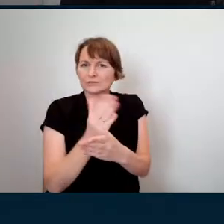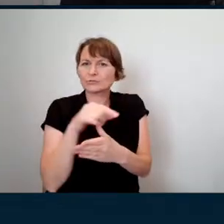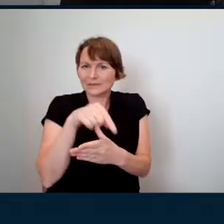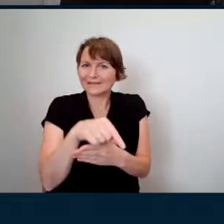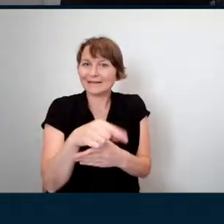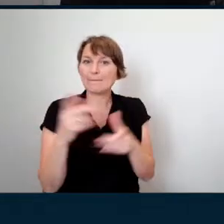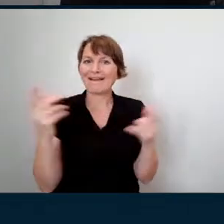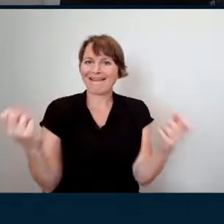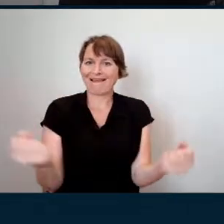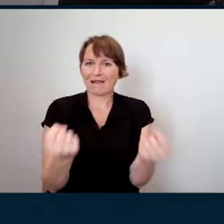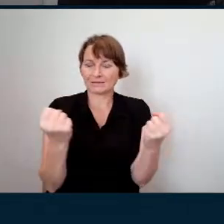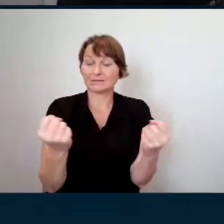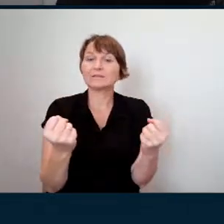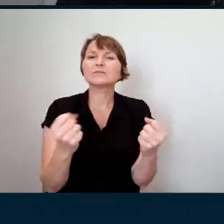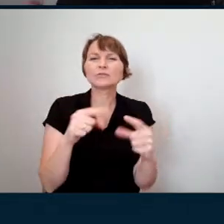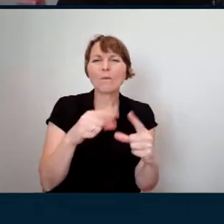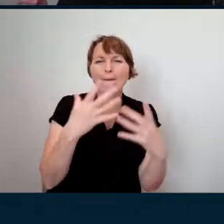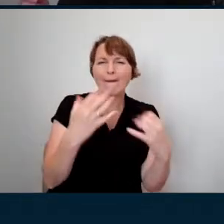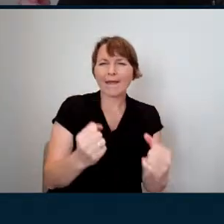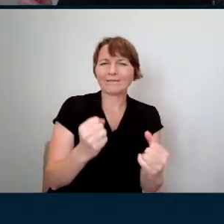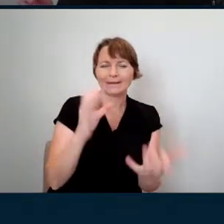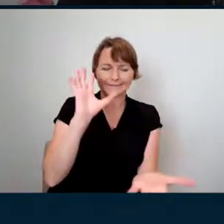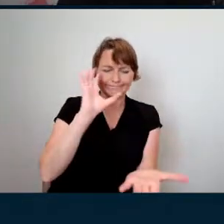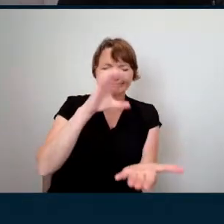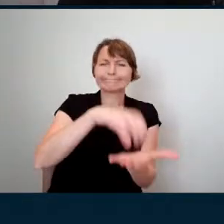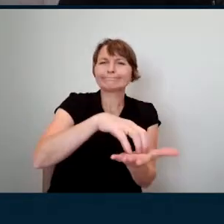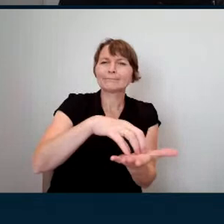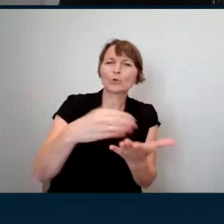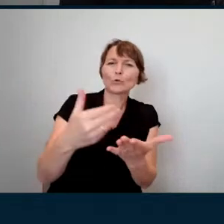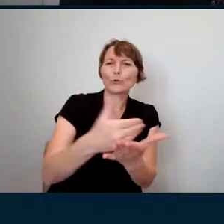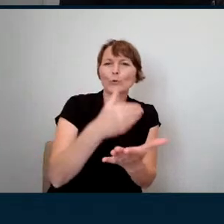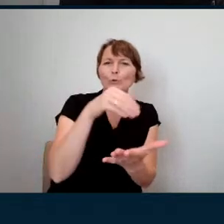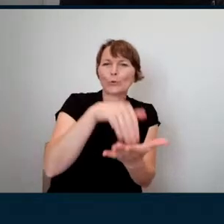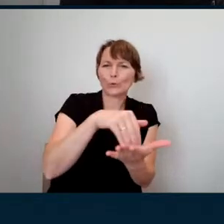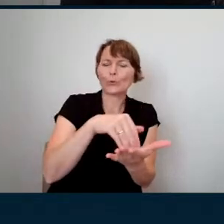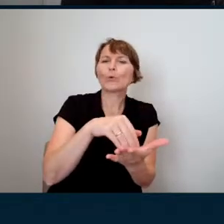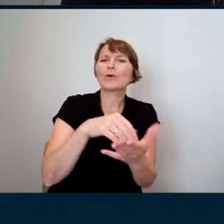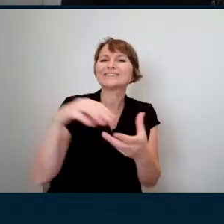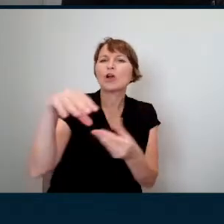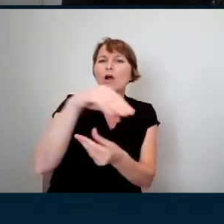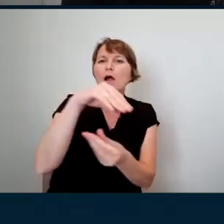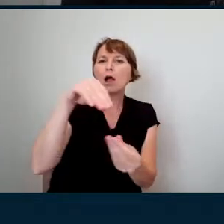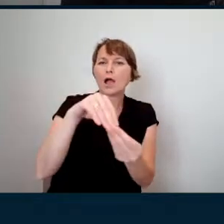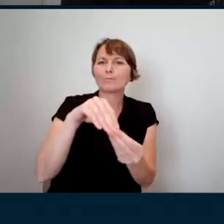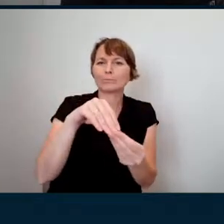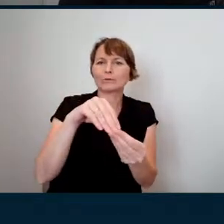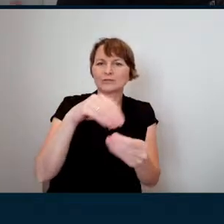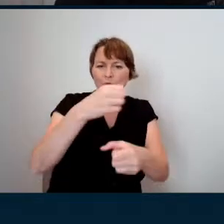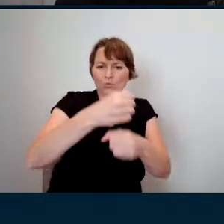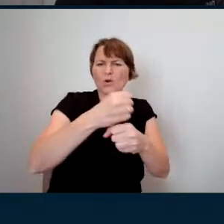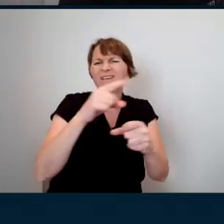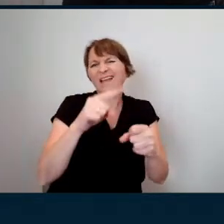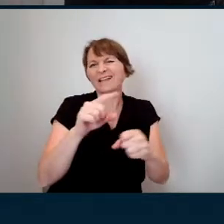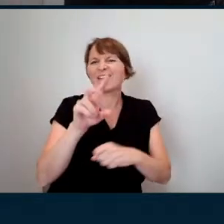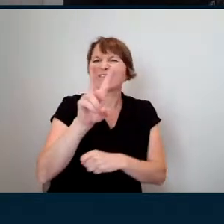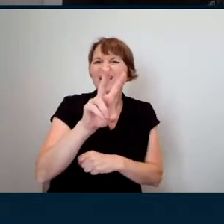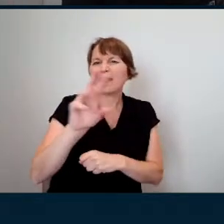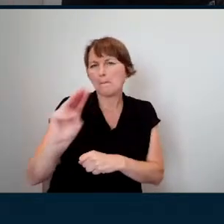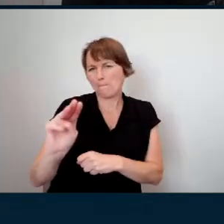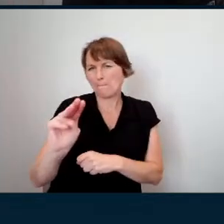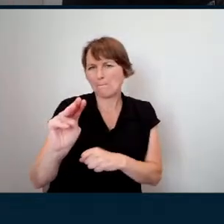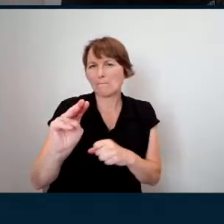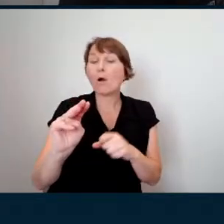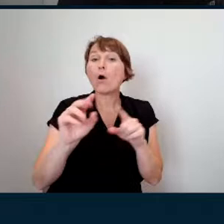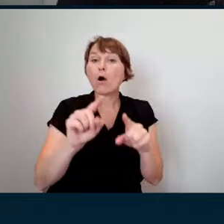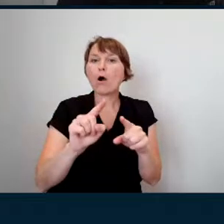install a hybrid worker, and that hybrid worker is just a virtual machine on your on-premise network where you connect the